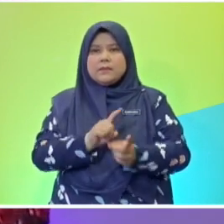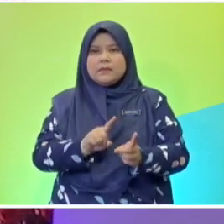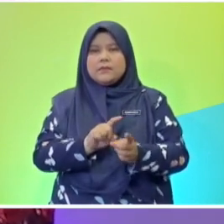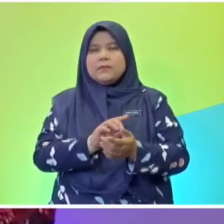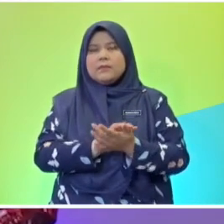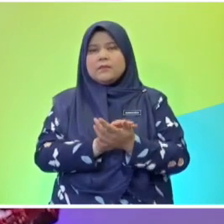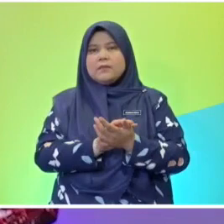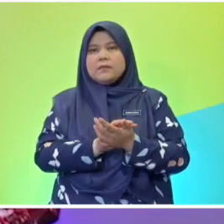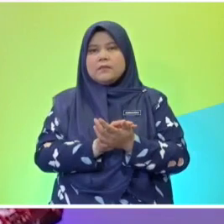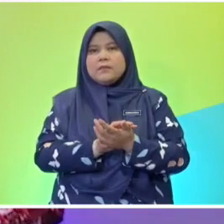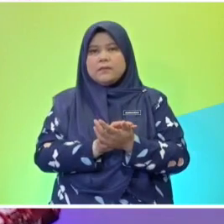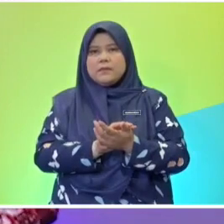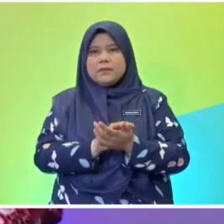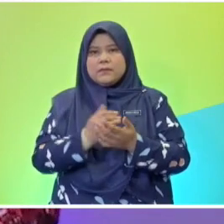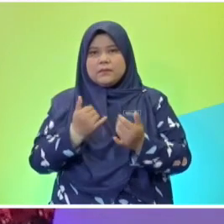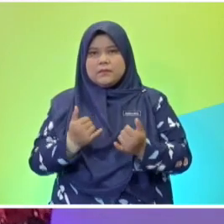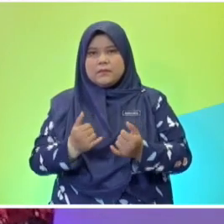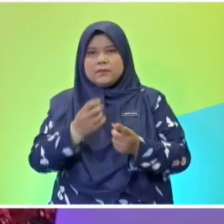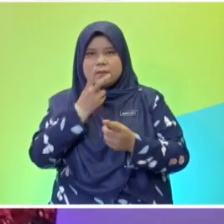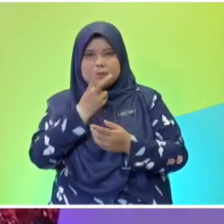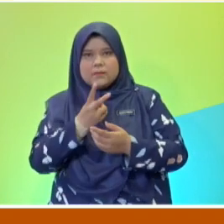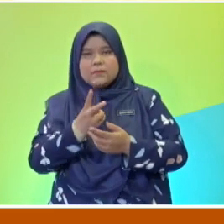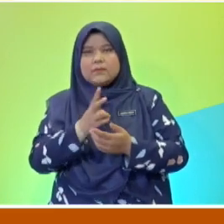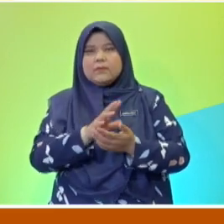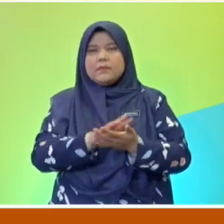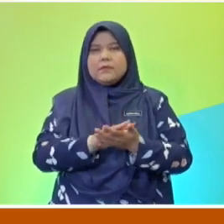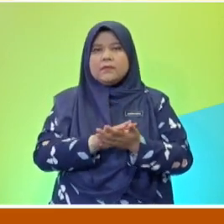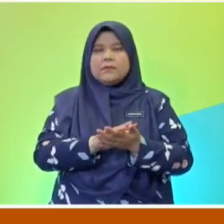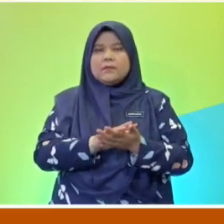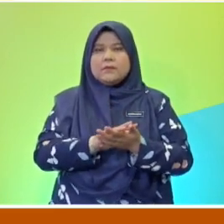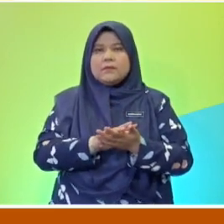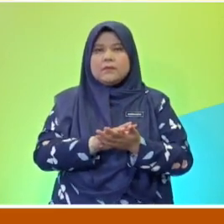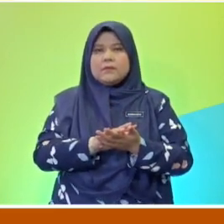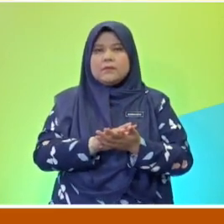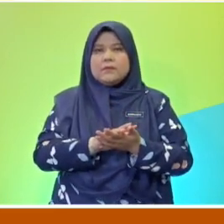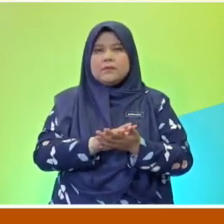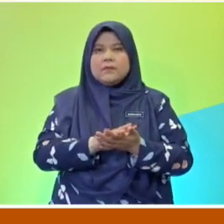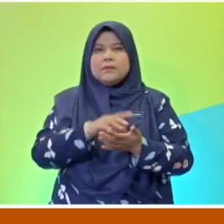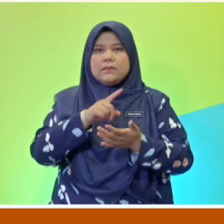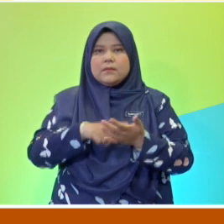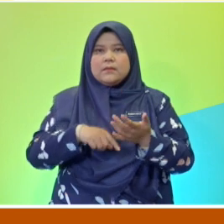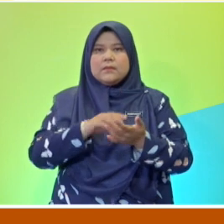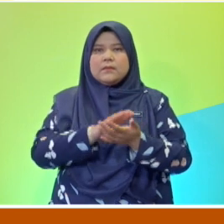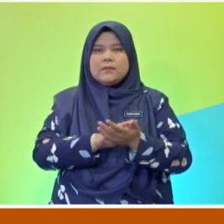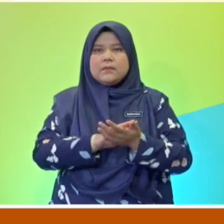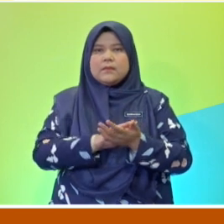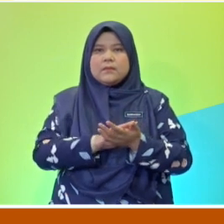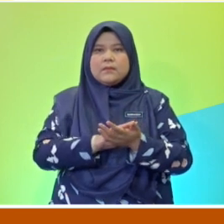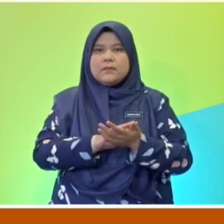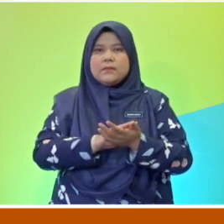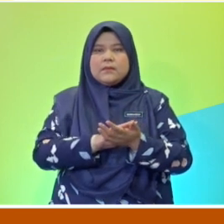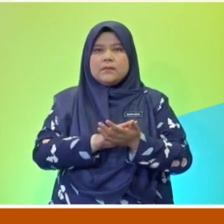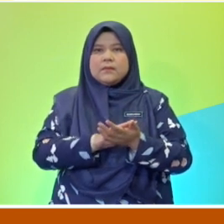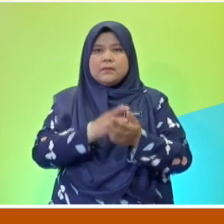Okay, so now let's look at part 1. So what are the students going to respond in part 1? Okay,